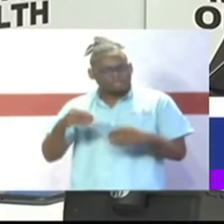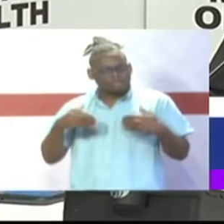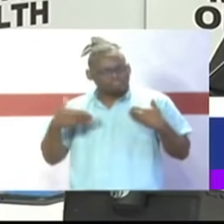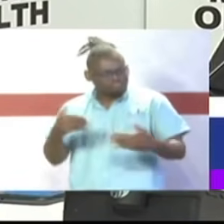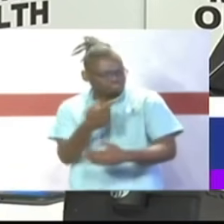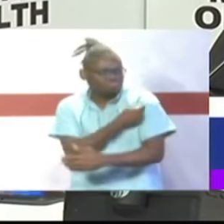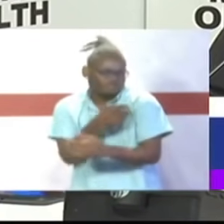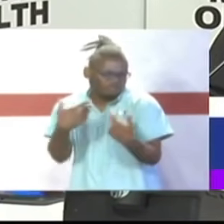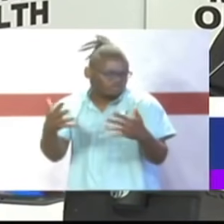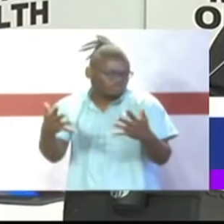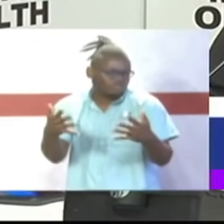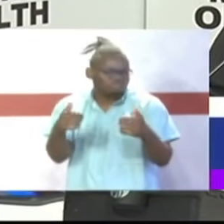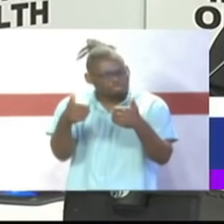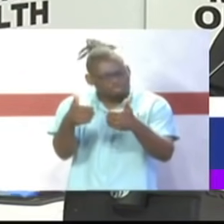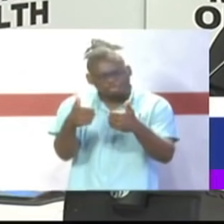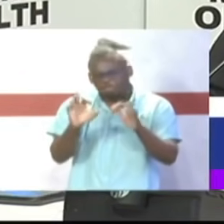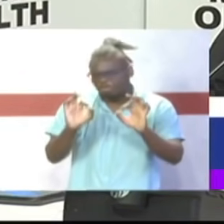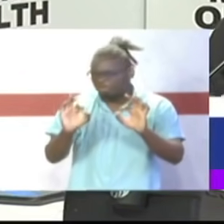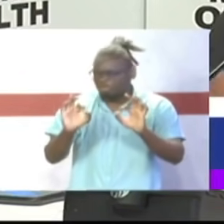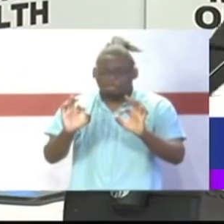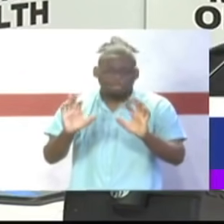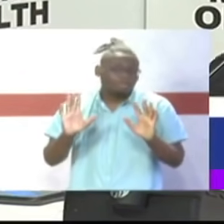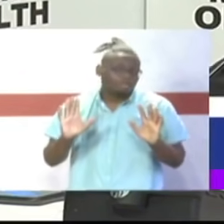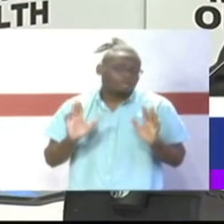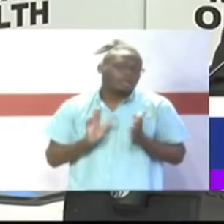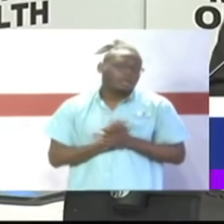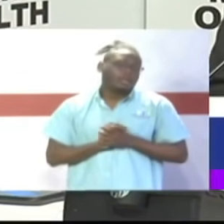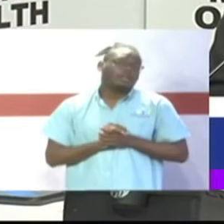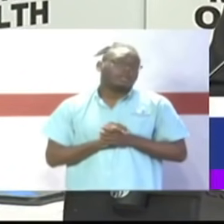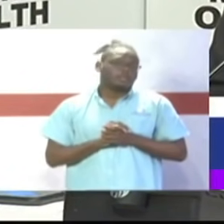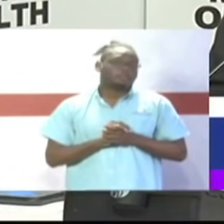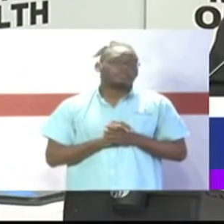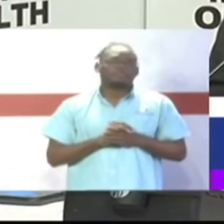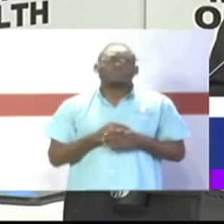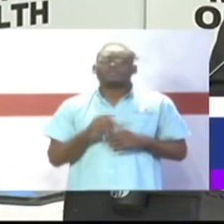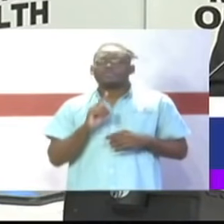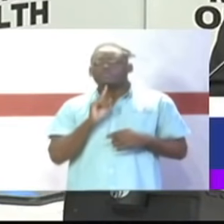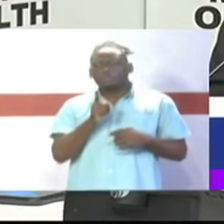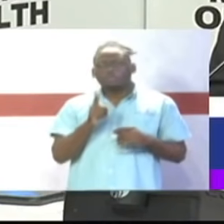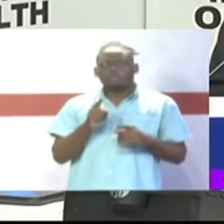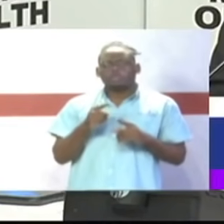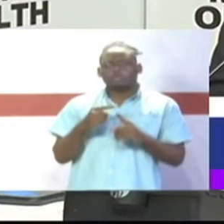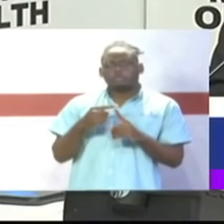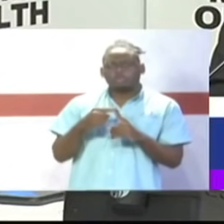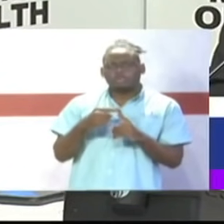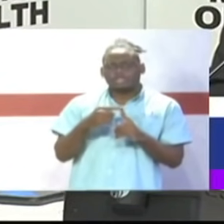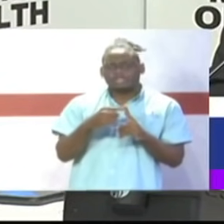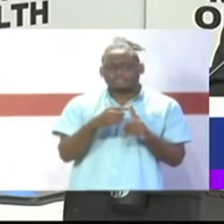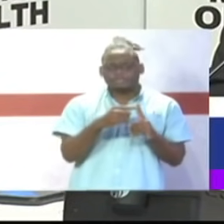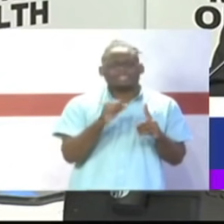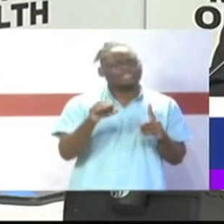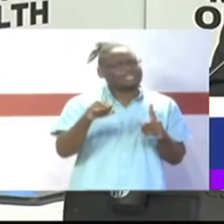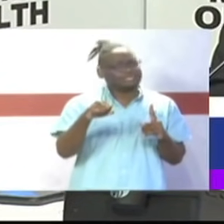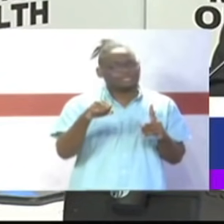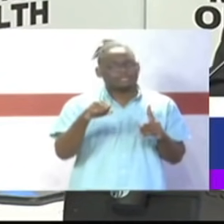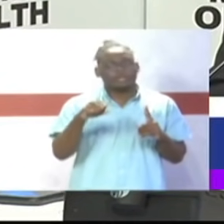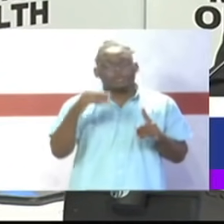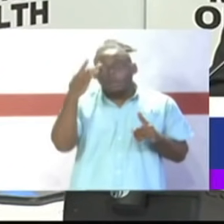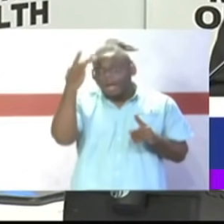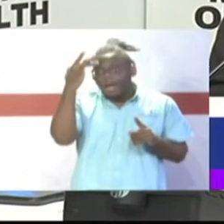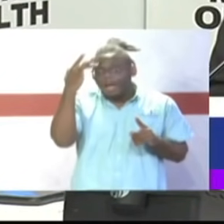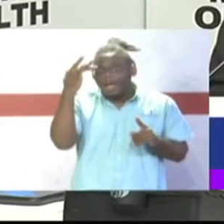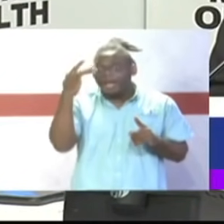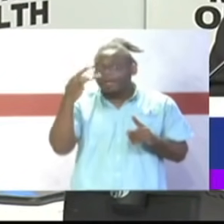good indication, although the persons would have been positive. And the reason we found out that they were positive, not that they had symptoms, is